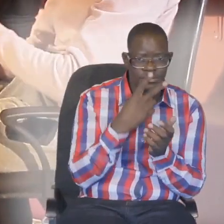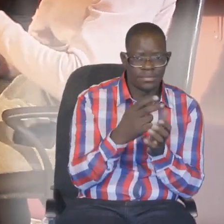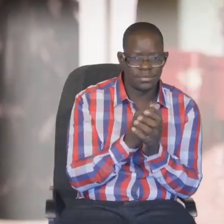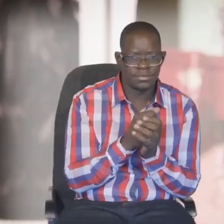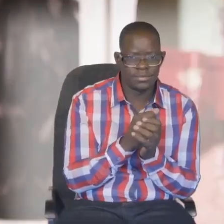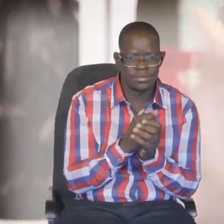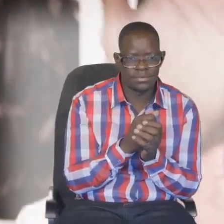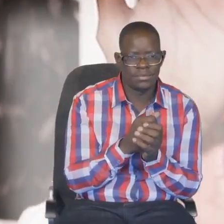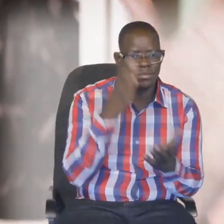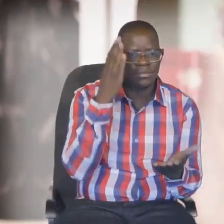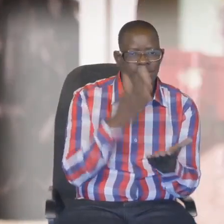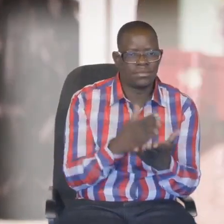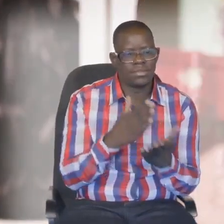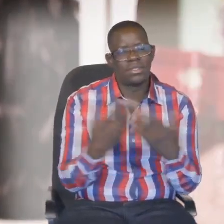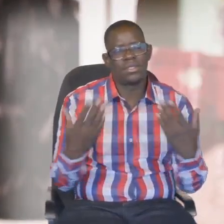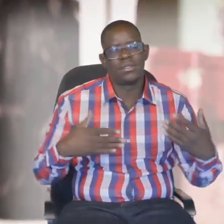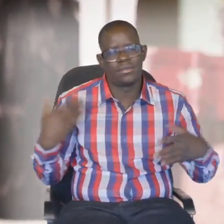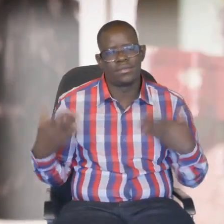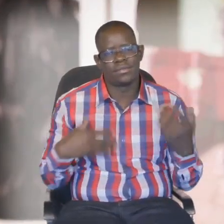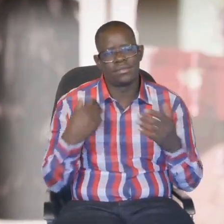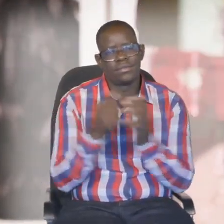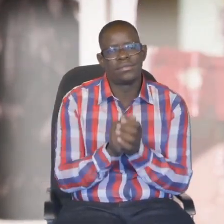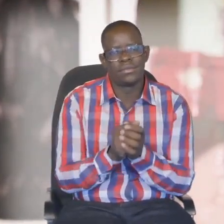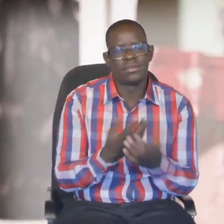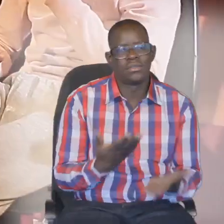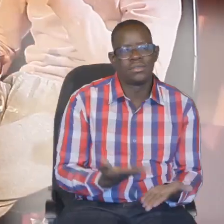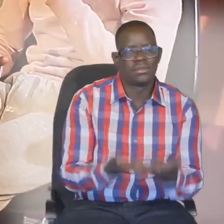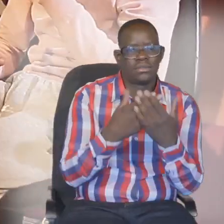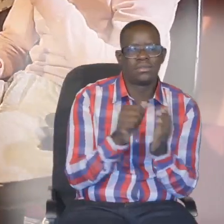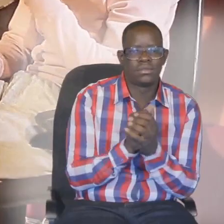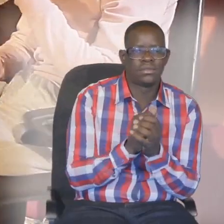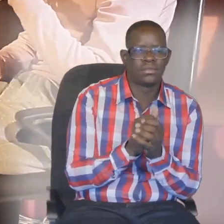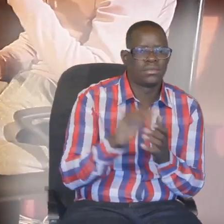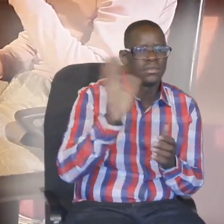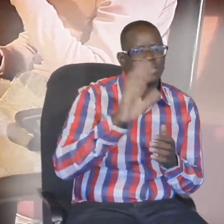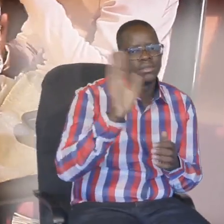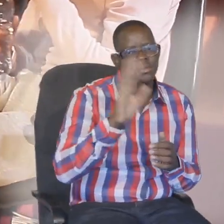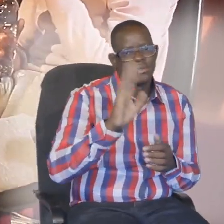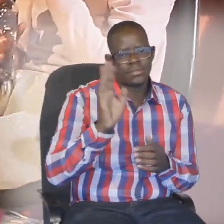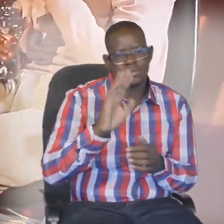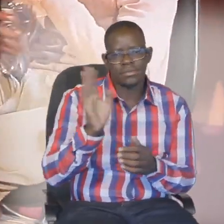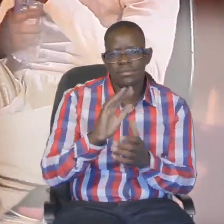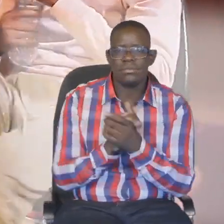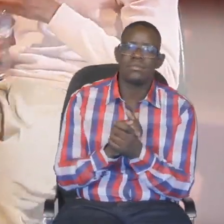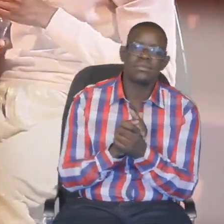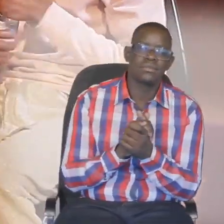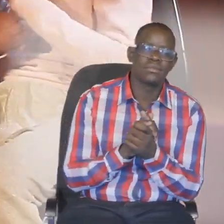Ansara. It's truly my pleasure, Auntie. I'm just glad we could help. Yeah. Okay, bye guys. Bye, Bye,